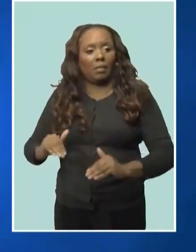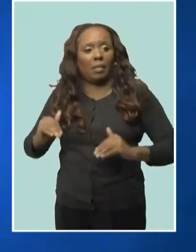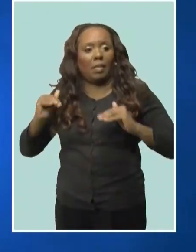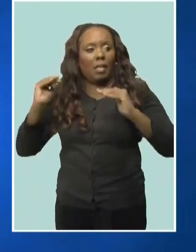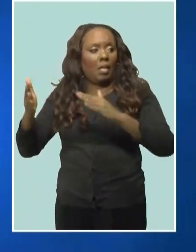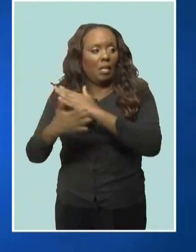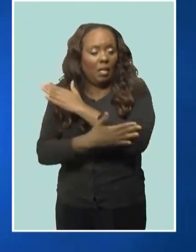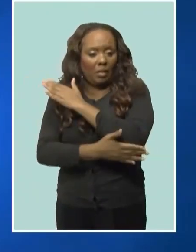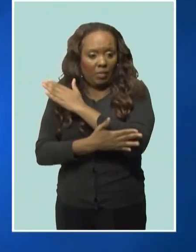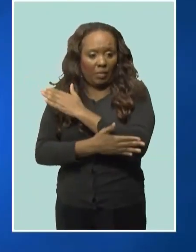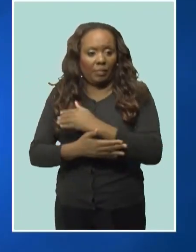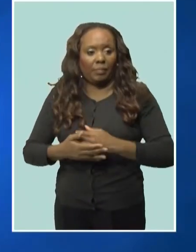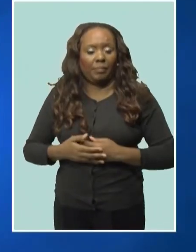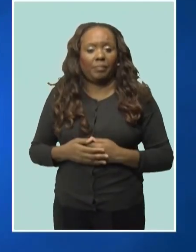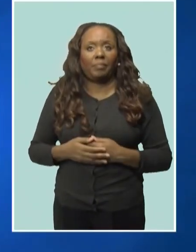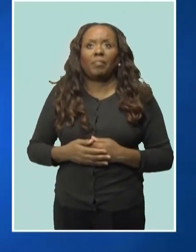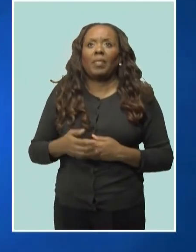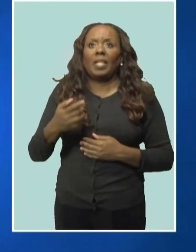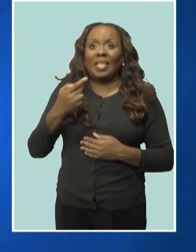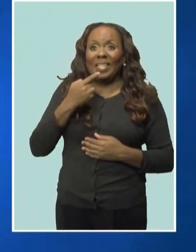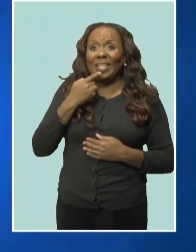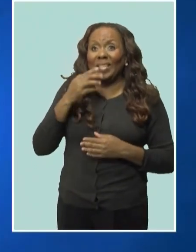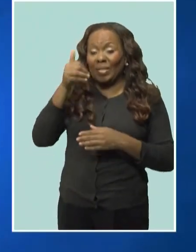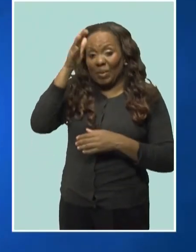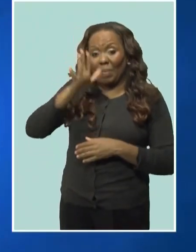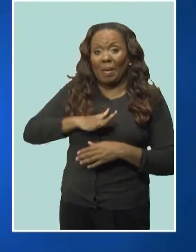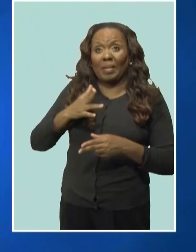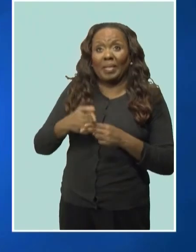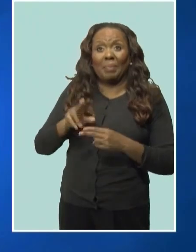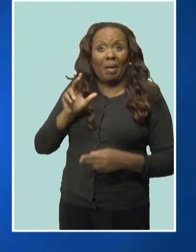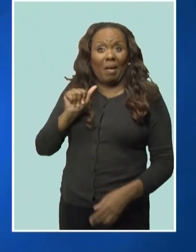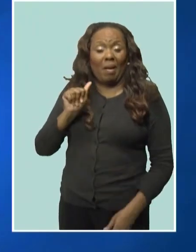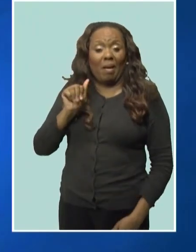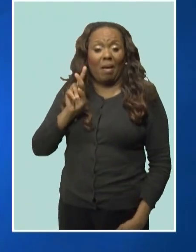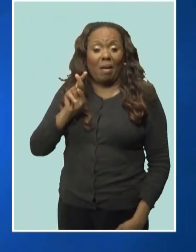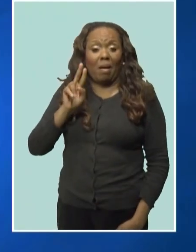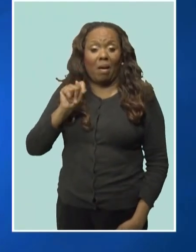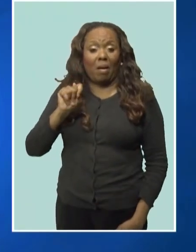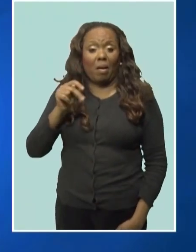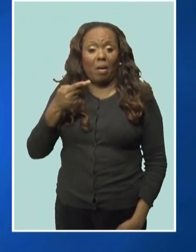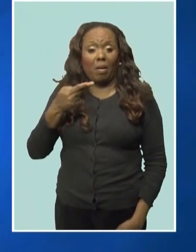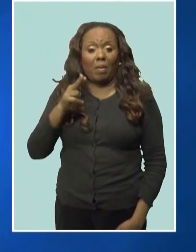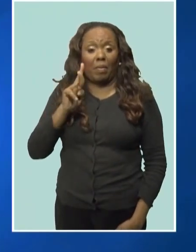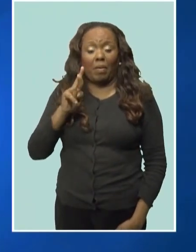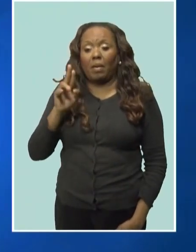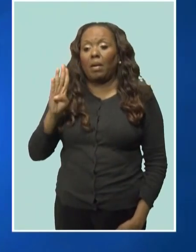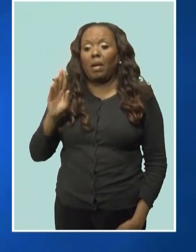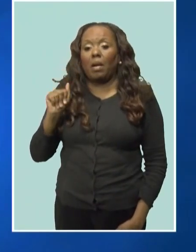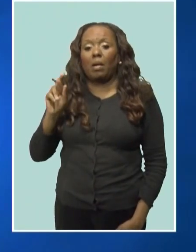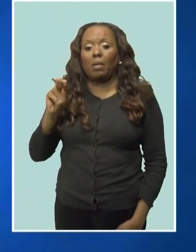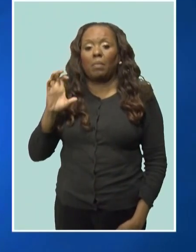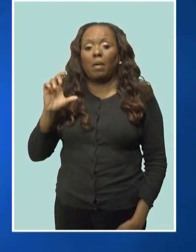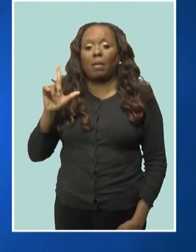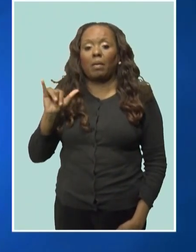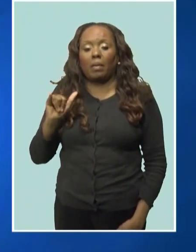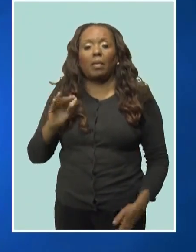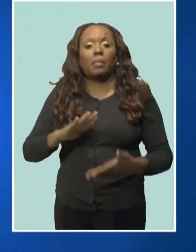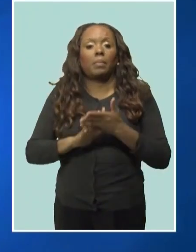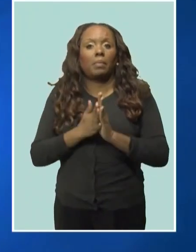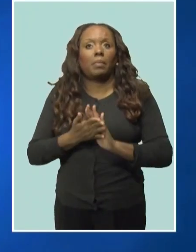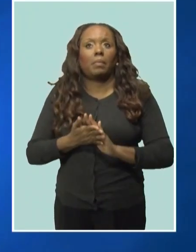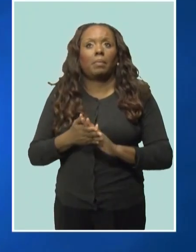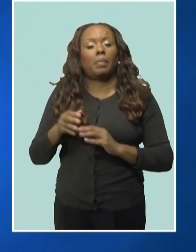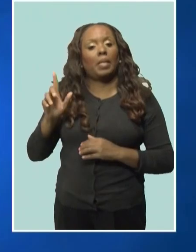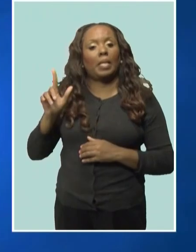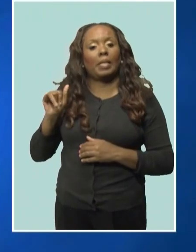Ambassador Witherspoon also notes Arthur Barclay, who was a part of the voyage to Liberia, went on to become Liberia's 15th president,